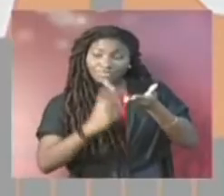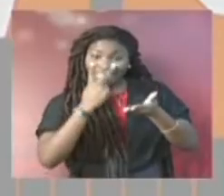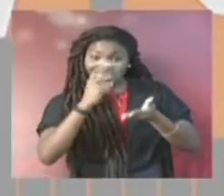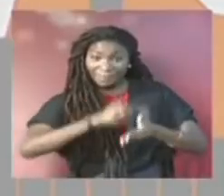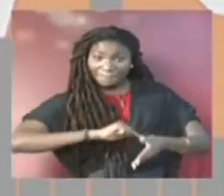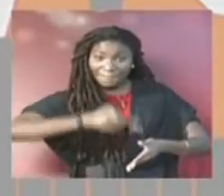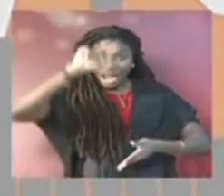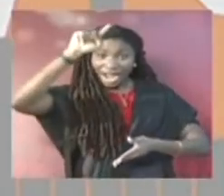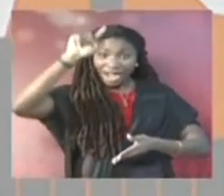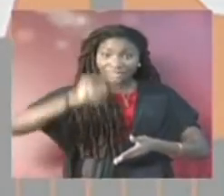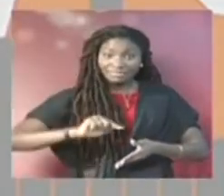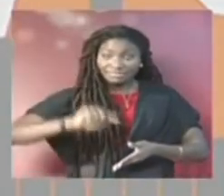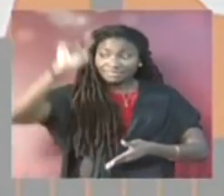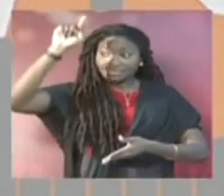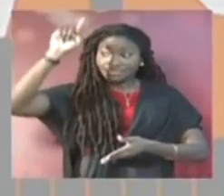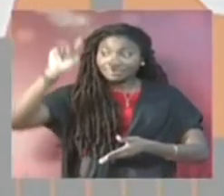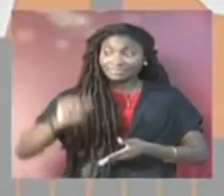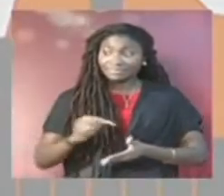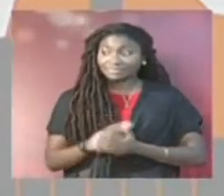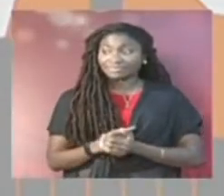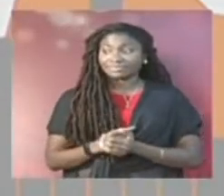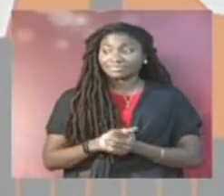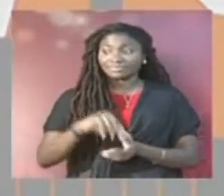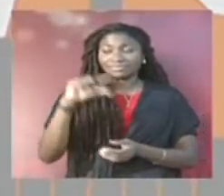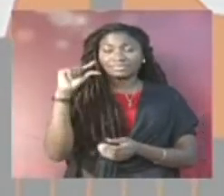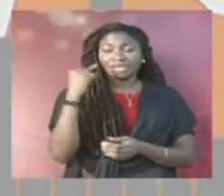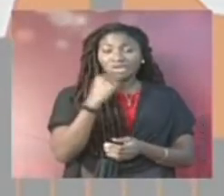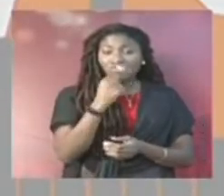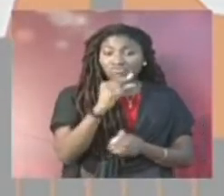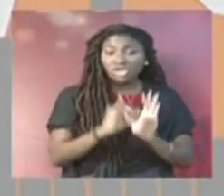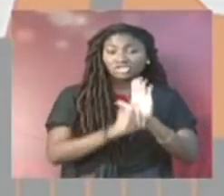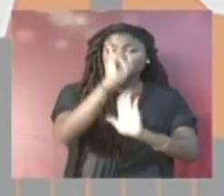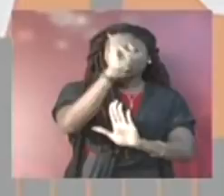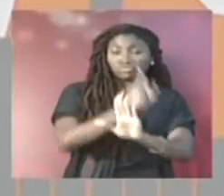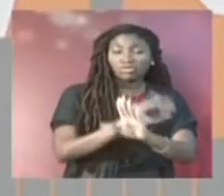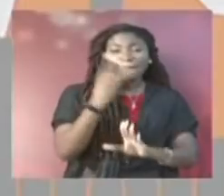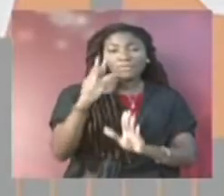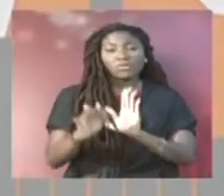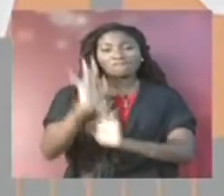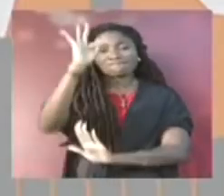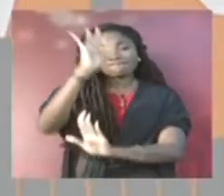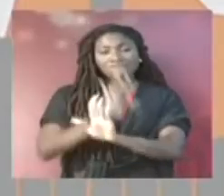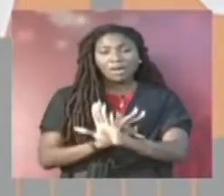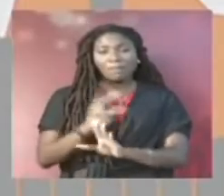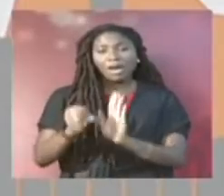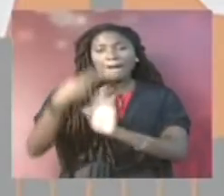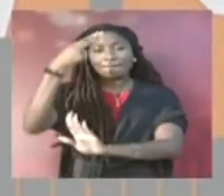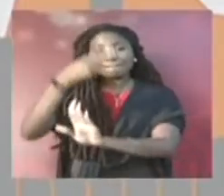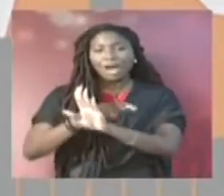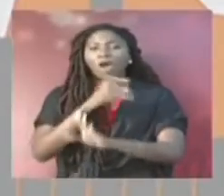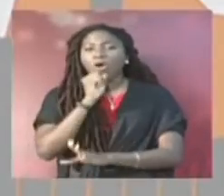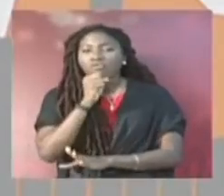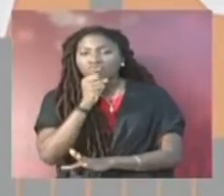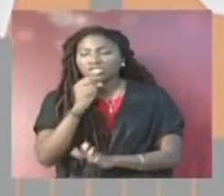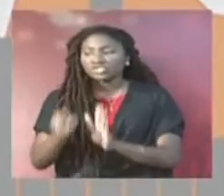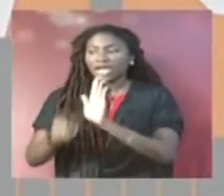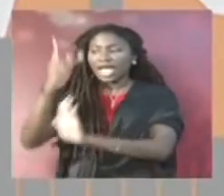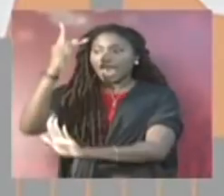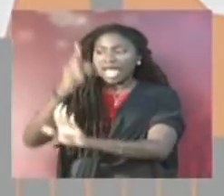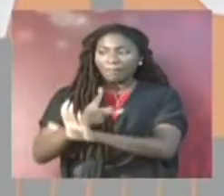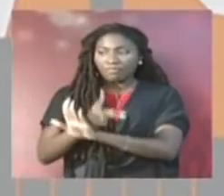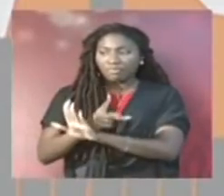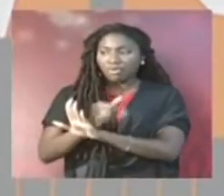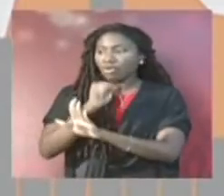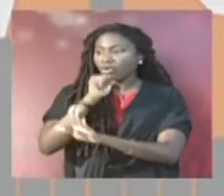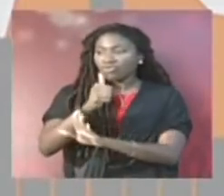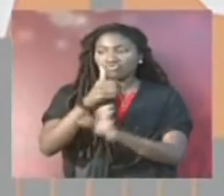bars being green January, blue February, orange March, and April so far having been concluded, the